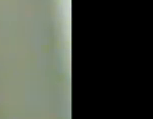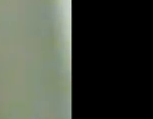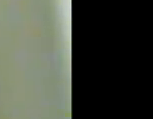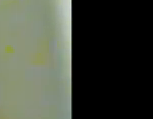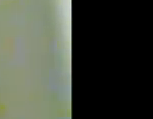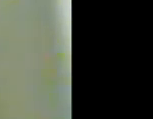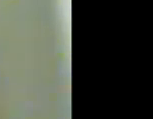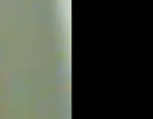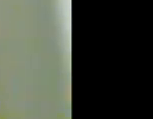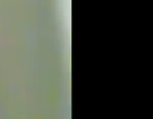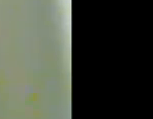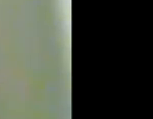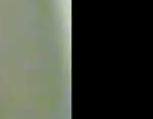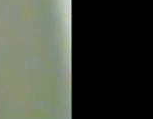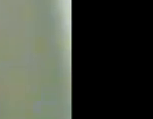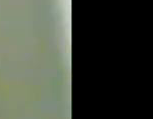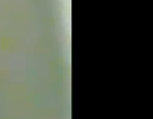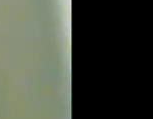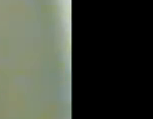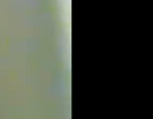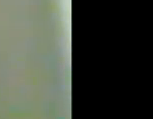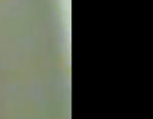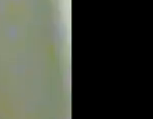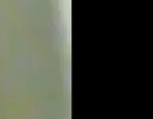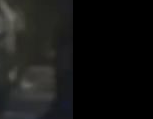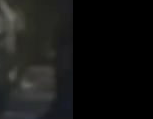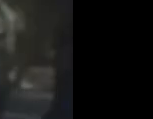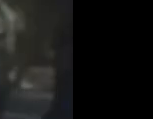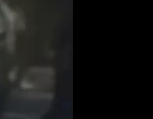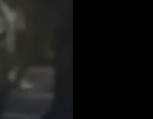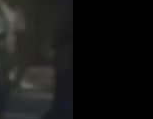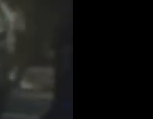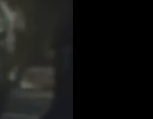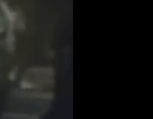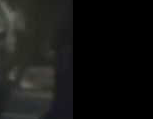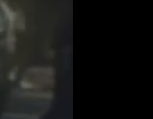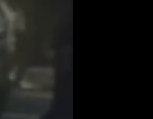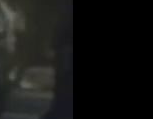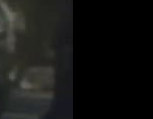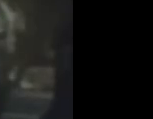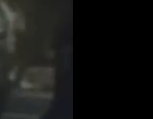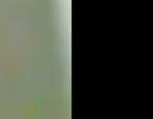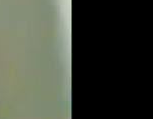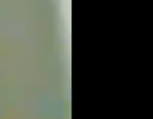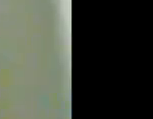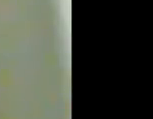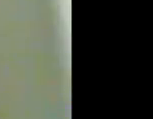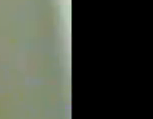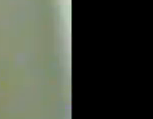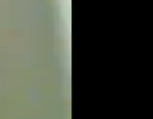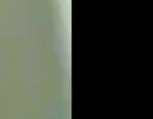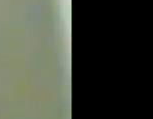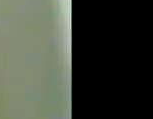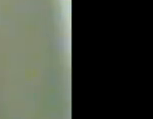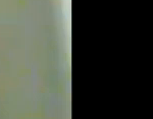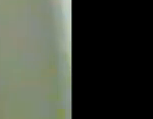put that together? So I think the first step, it's just overwhelming. no, and that's why we have to break